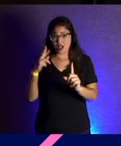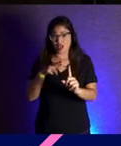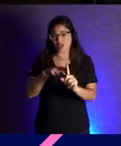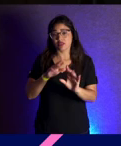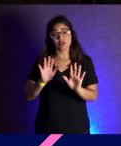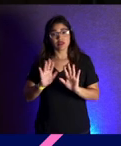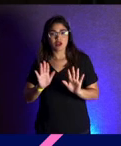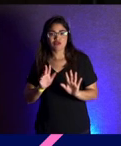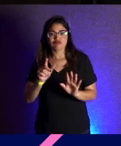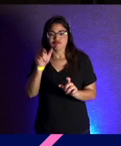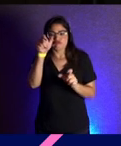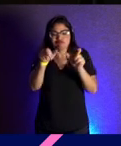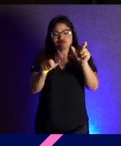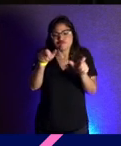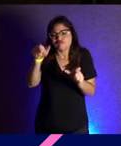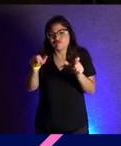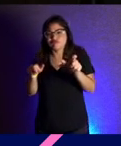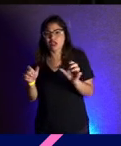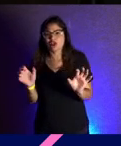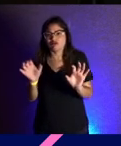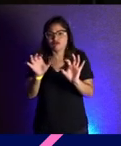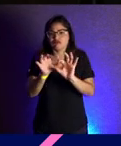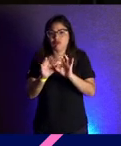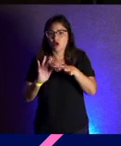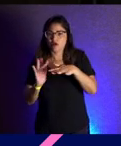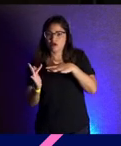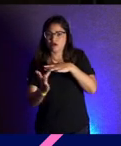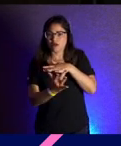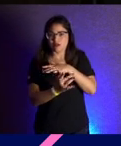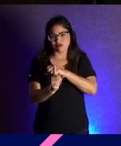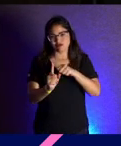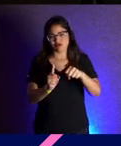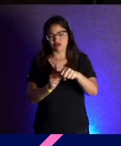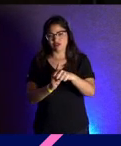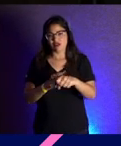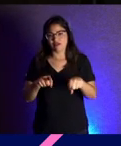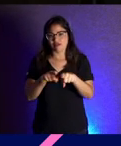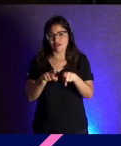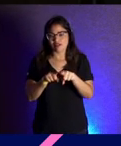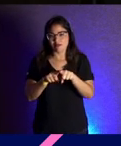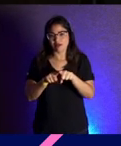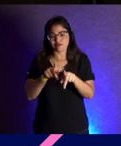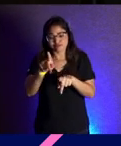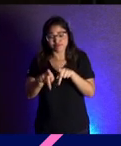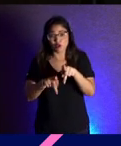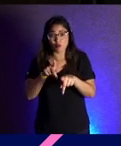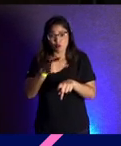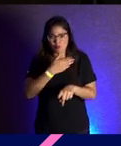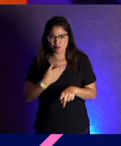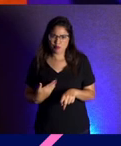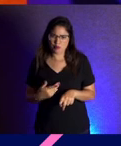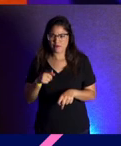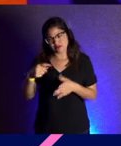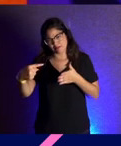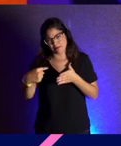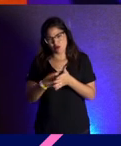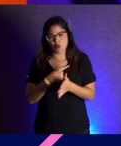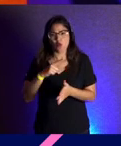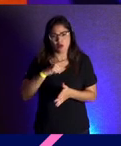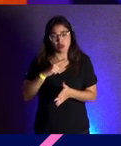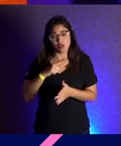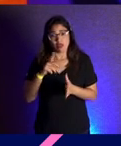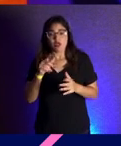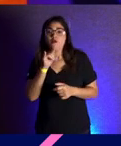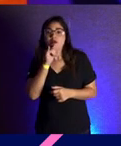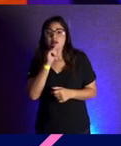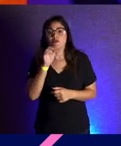Social connection and learning those principles. I'll talk about it. It's questions that can happen to be an example from the U.S. State. I don't know if I'm